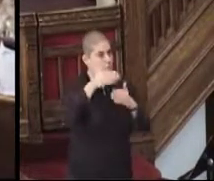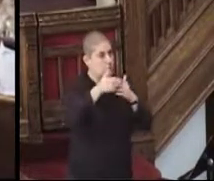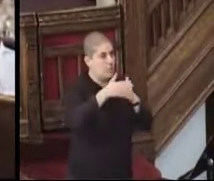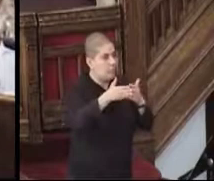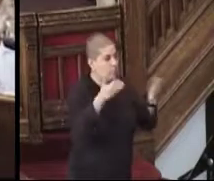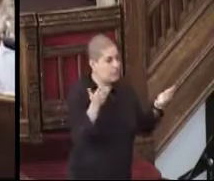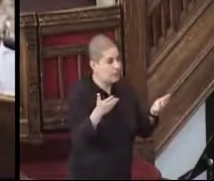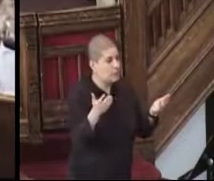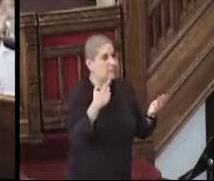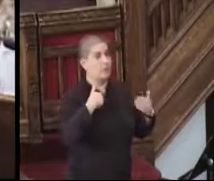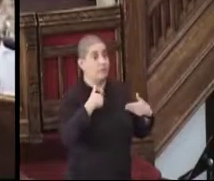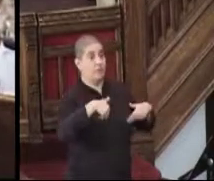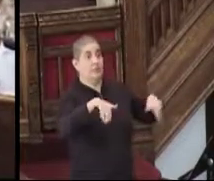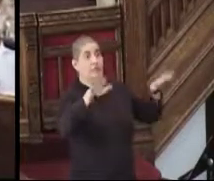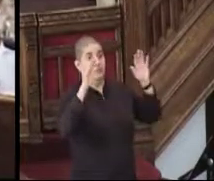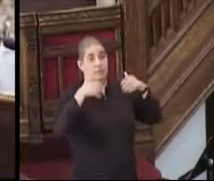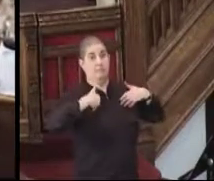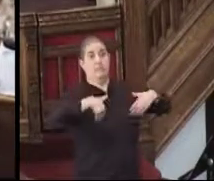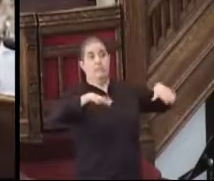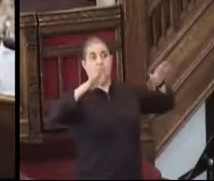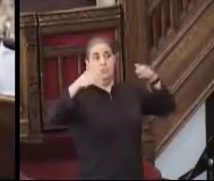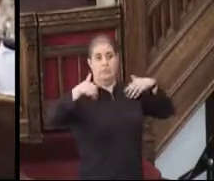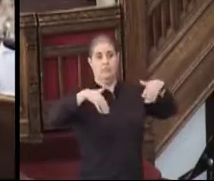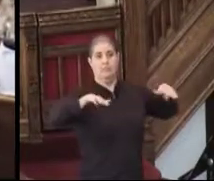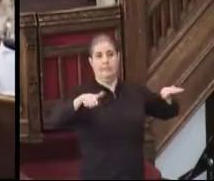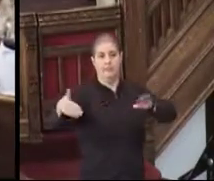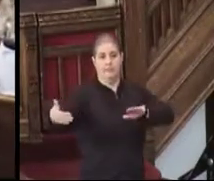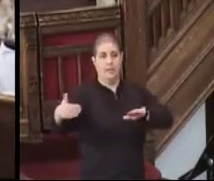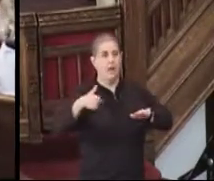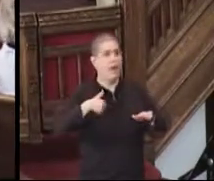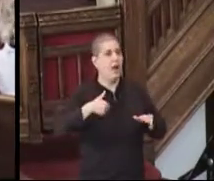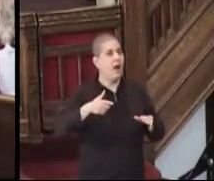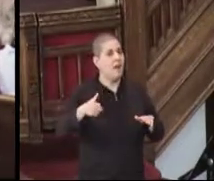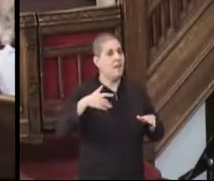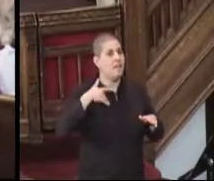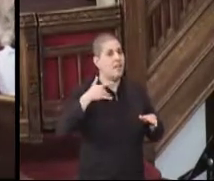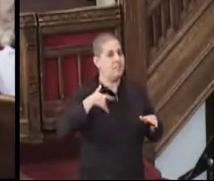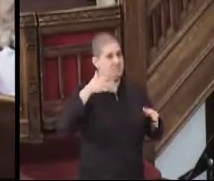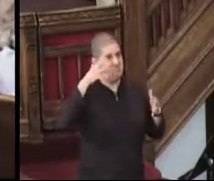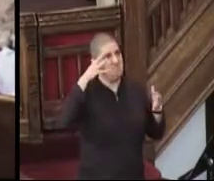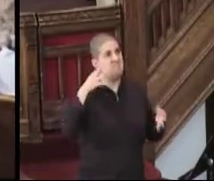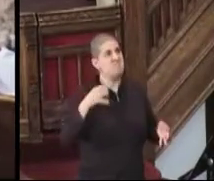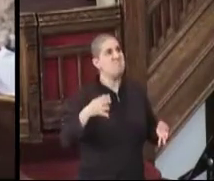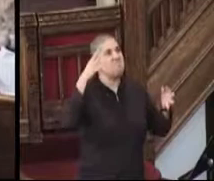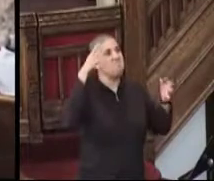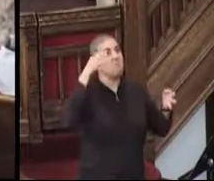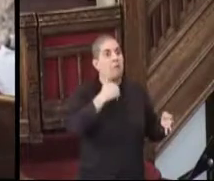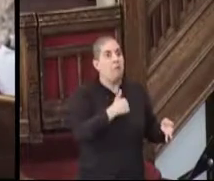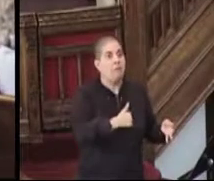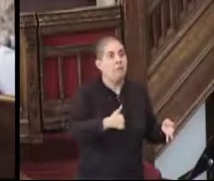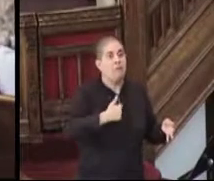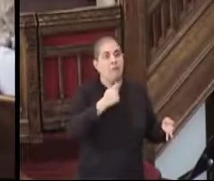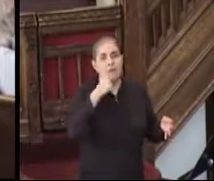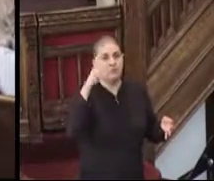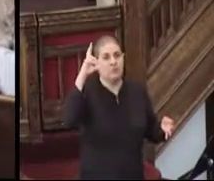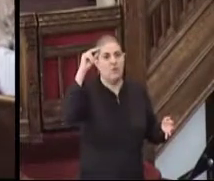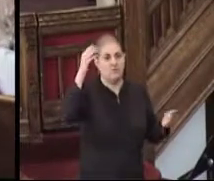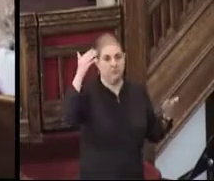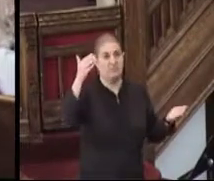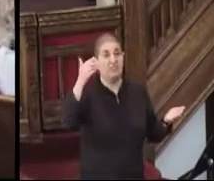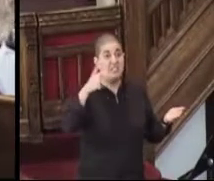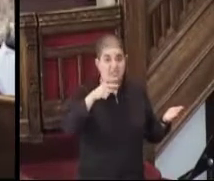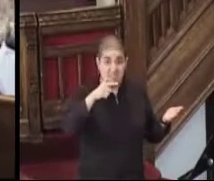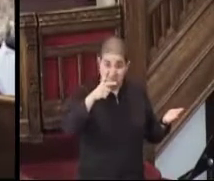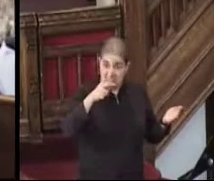martyrdom for some of them, I bet that they would not regret their decision. Indeed, that they'd do it all over